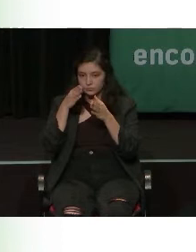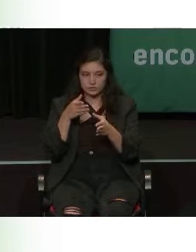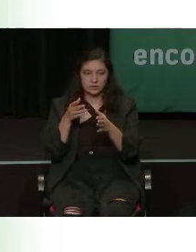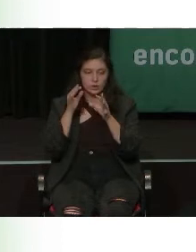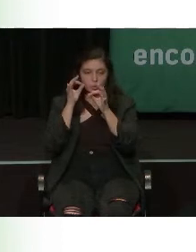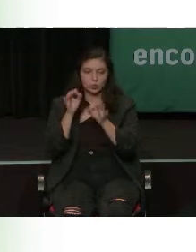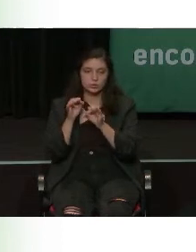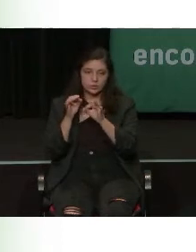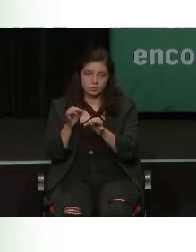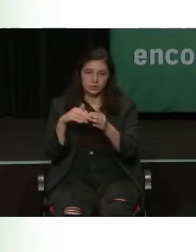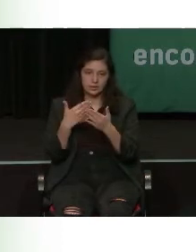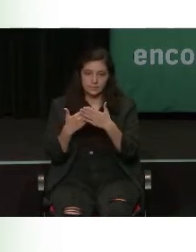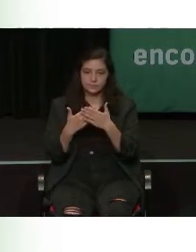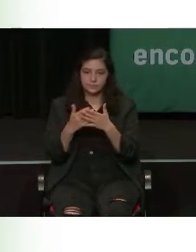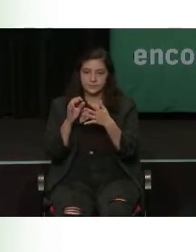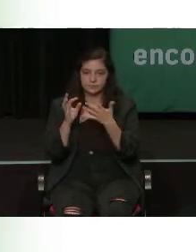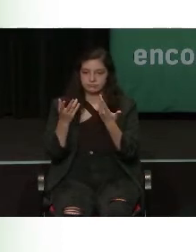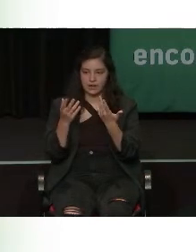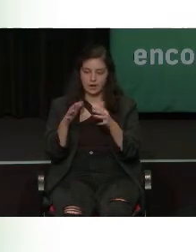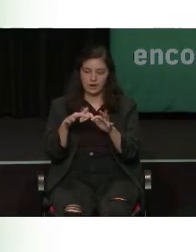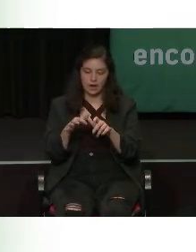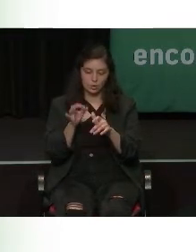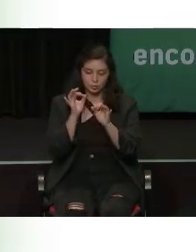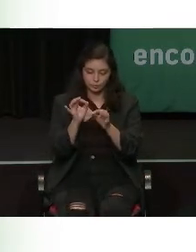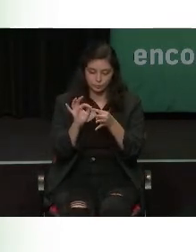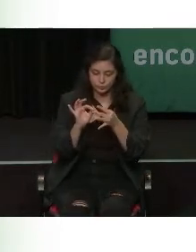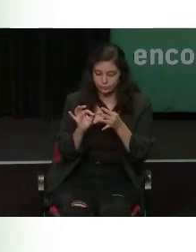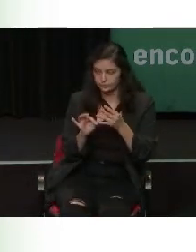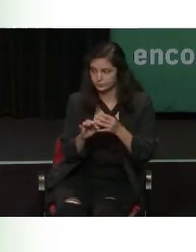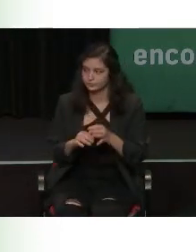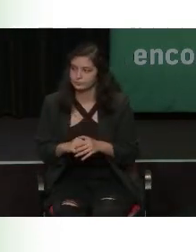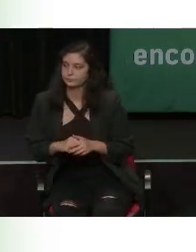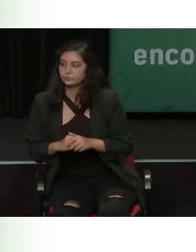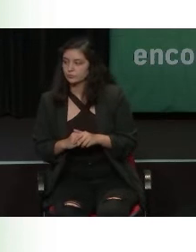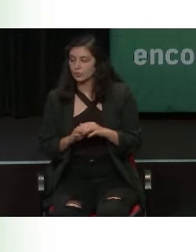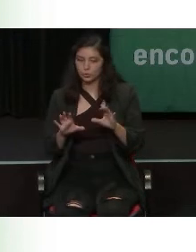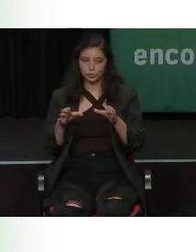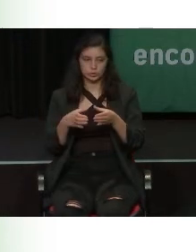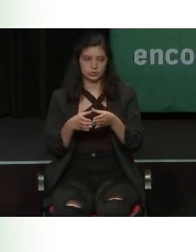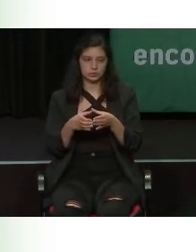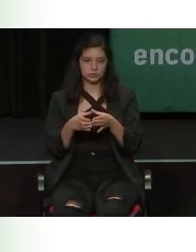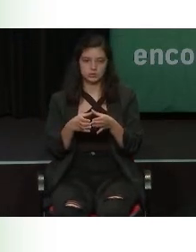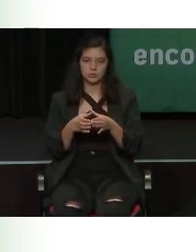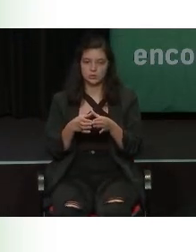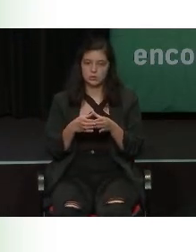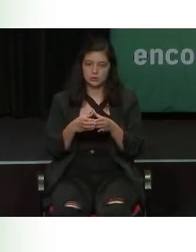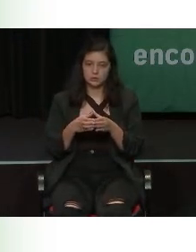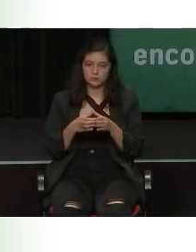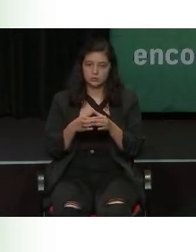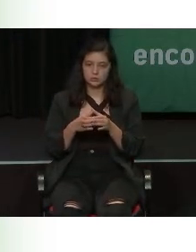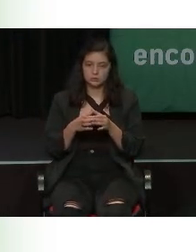therapies, tailor-made therapies for particular cancers. Now, our own group, illuminated by these